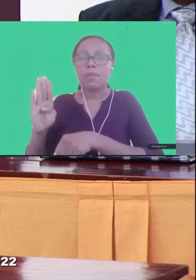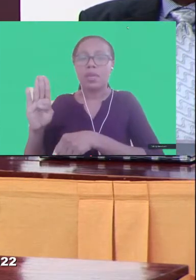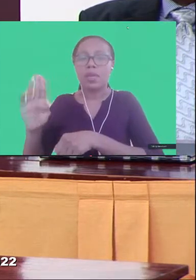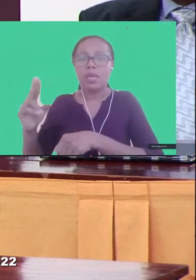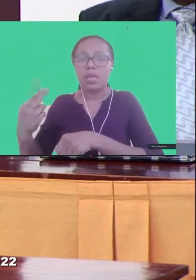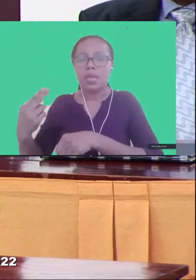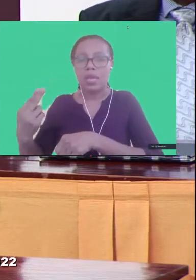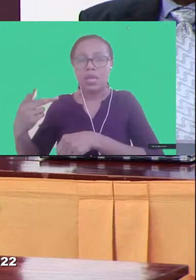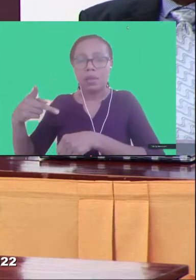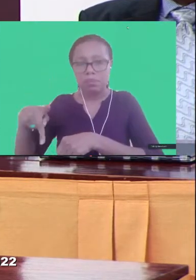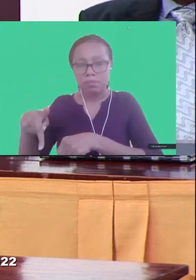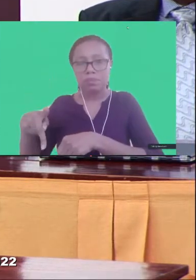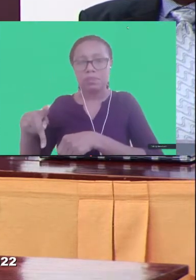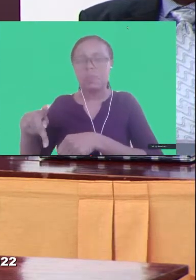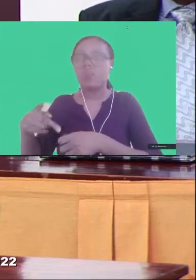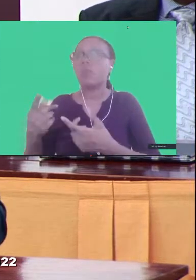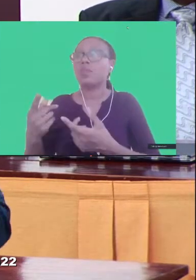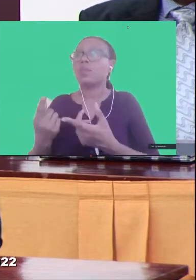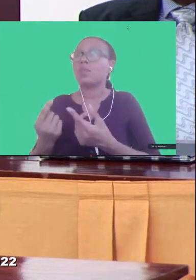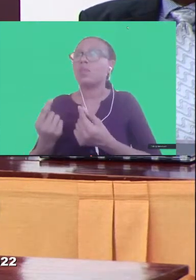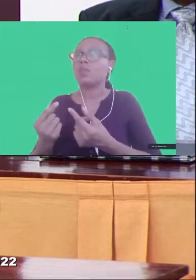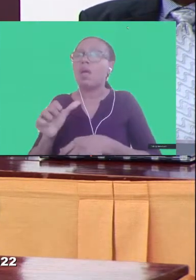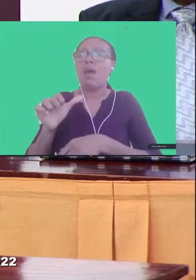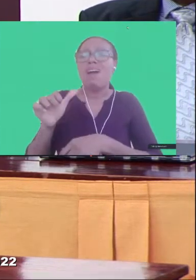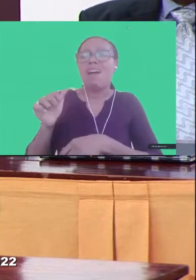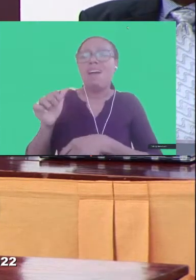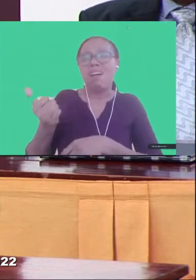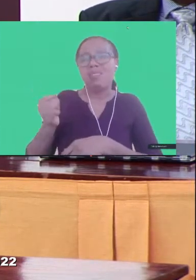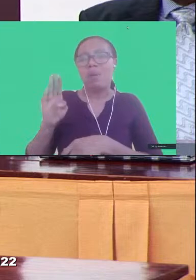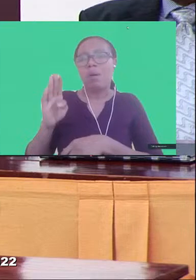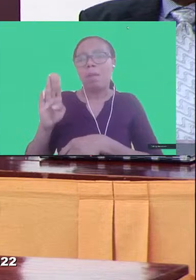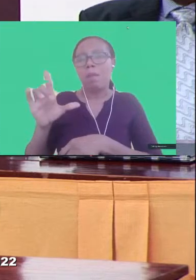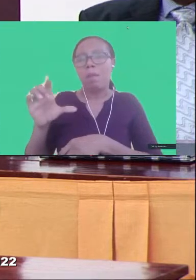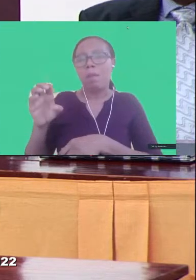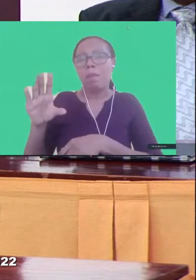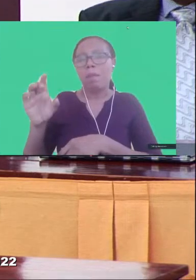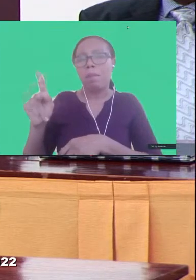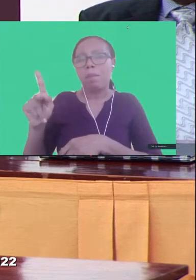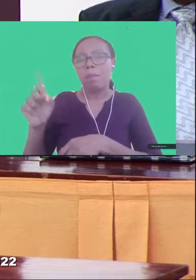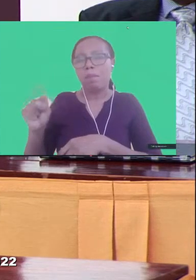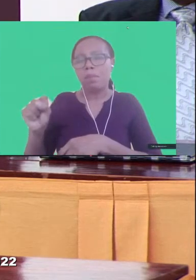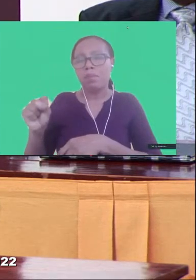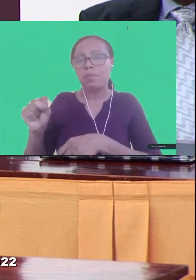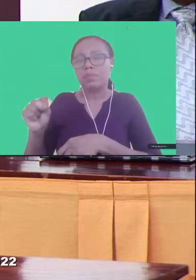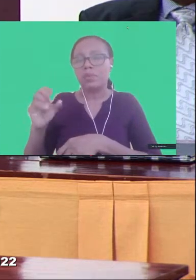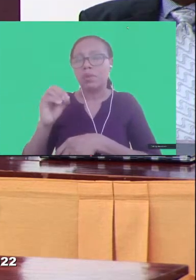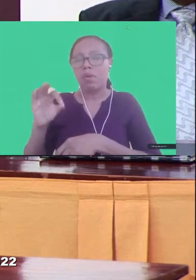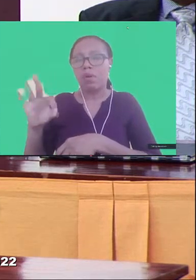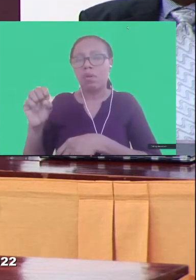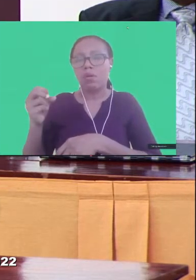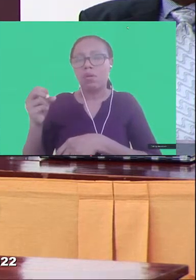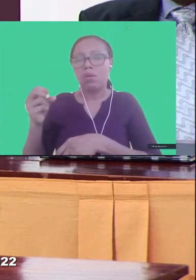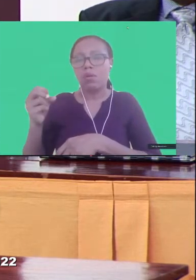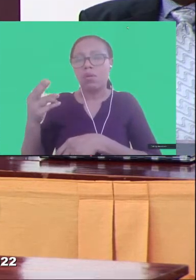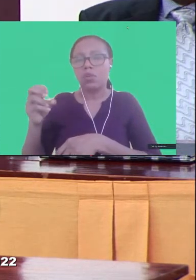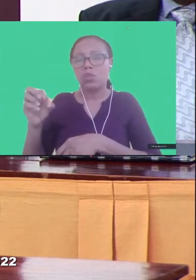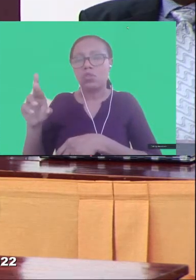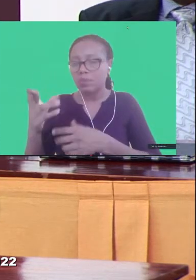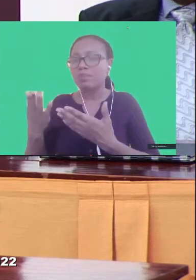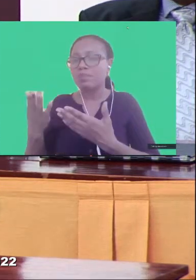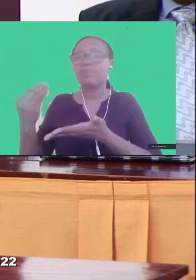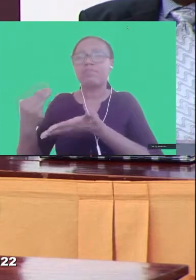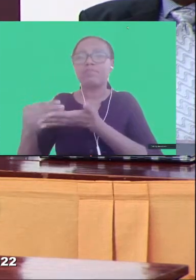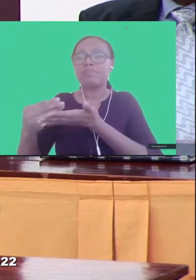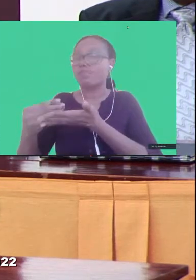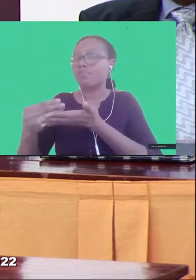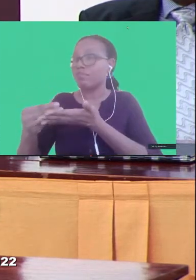bring in some more investment into the country and hopefully attract some other oil and gas companies to explore our offshore. I mean, everybody